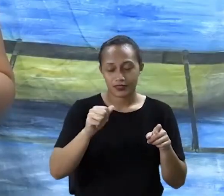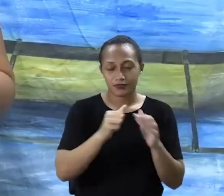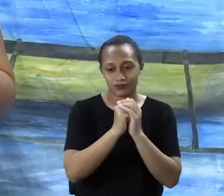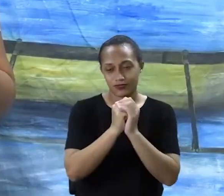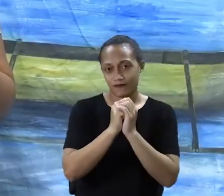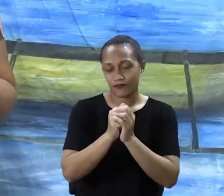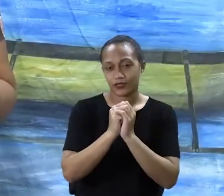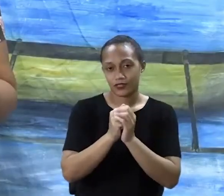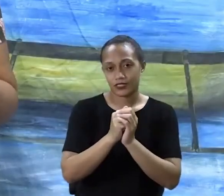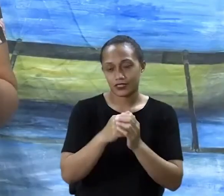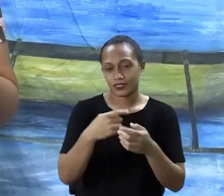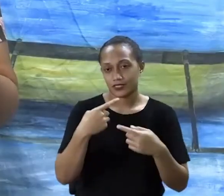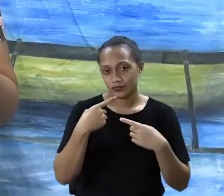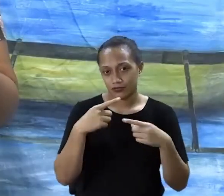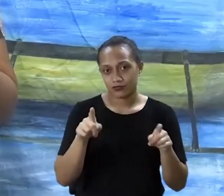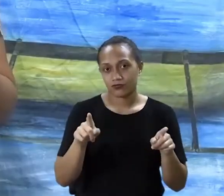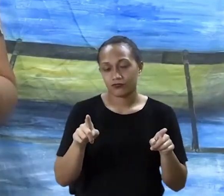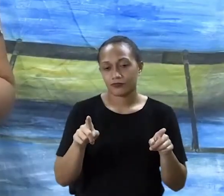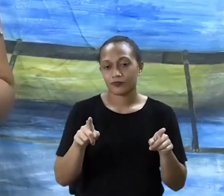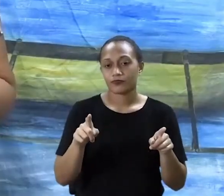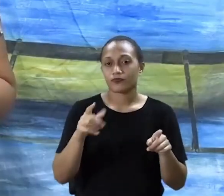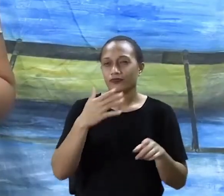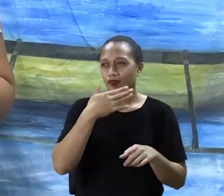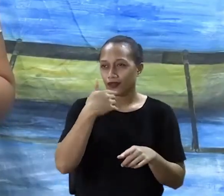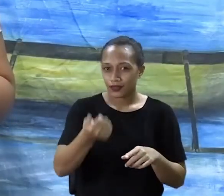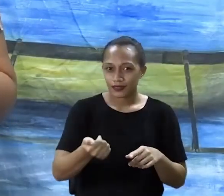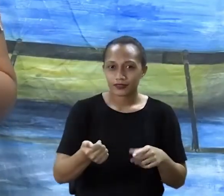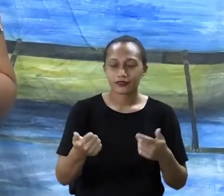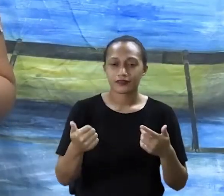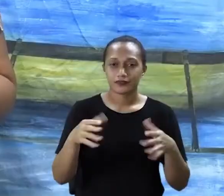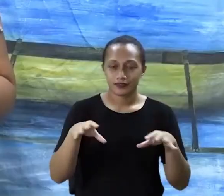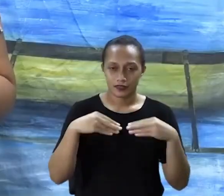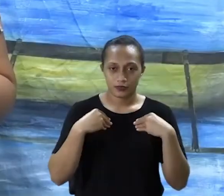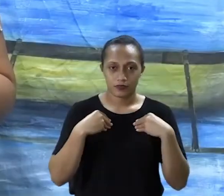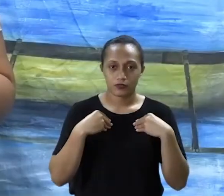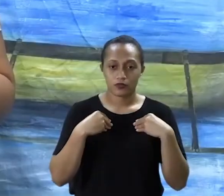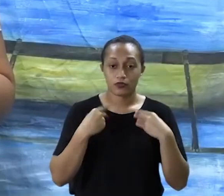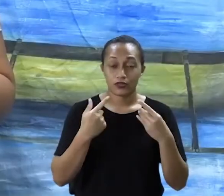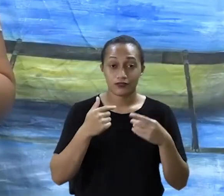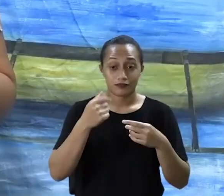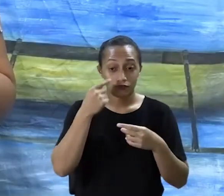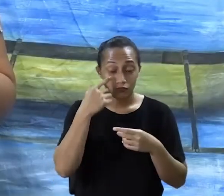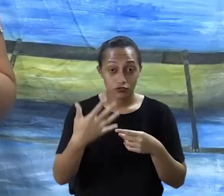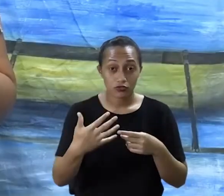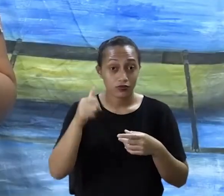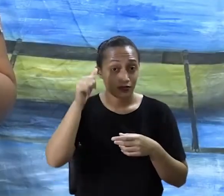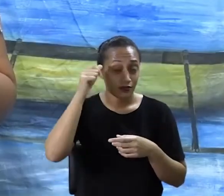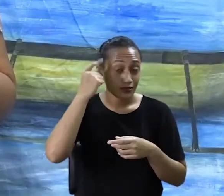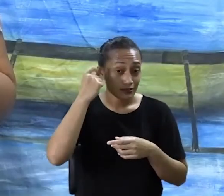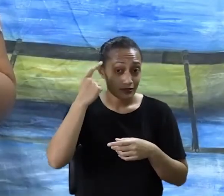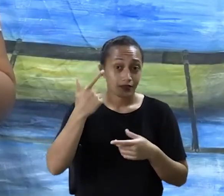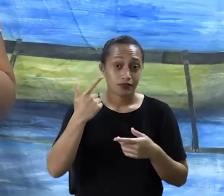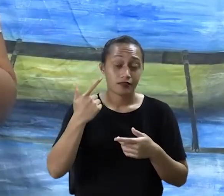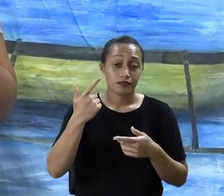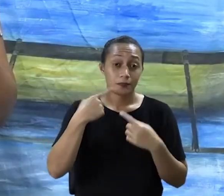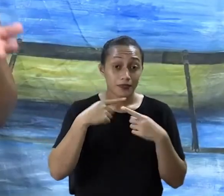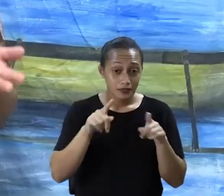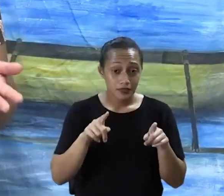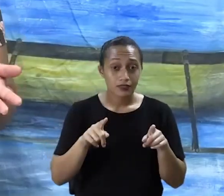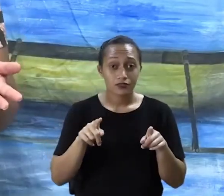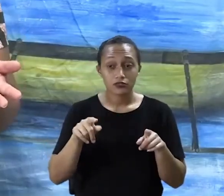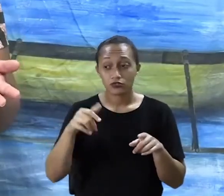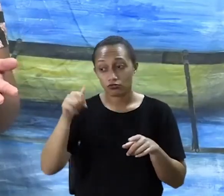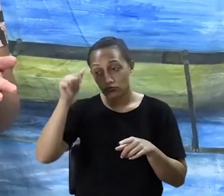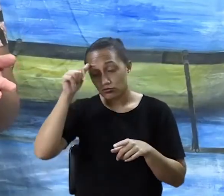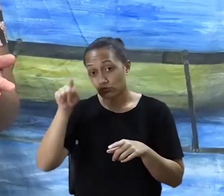tone, more nice and more persuasive. It indicates a message that you had let